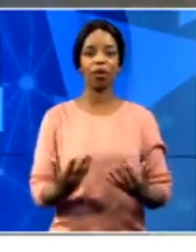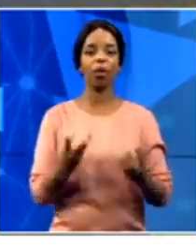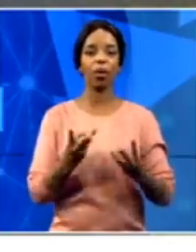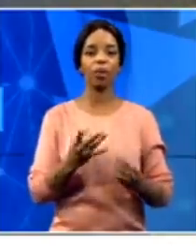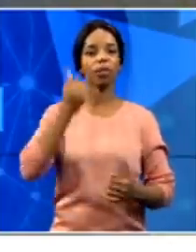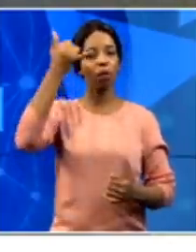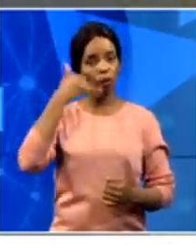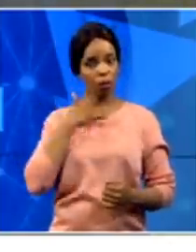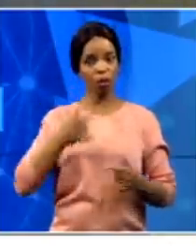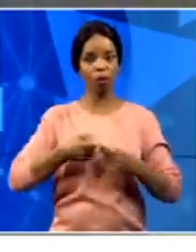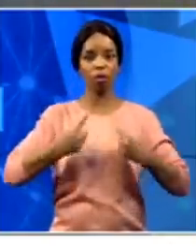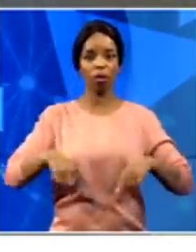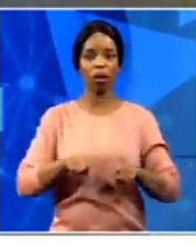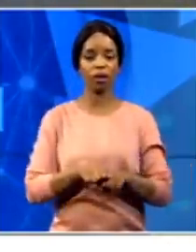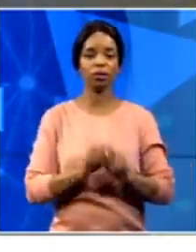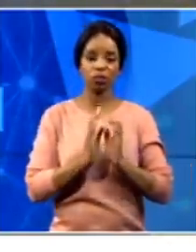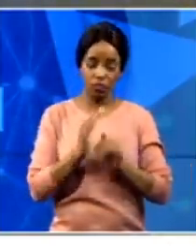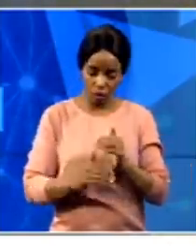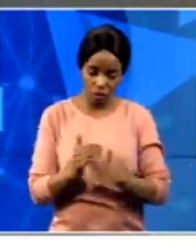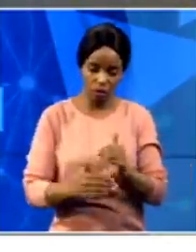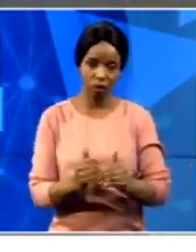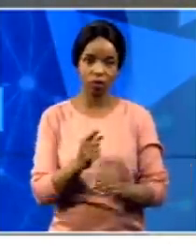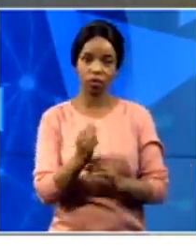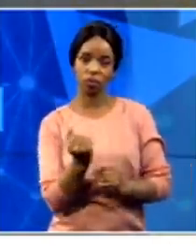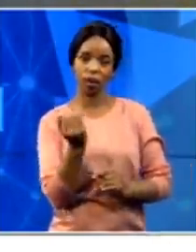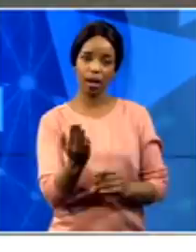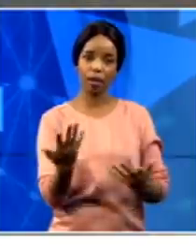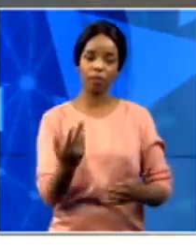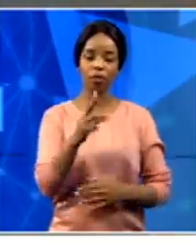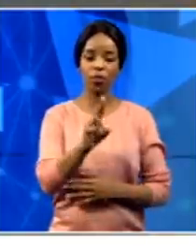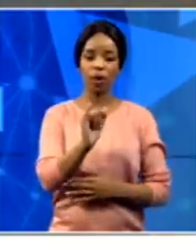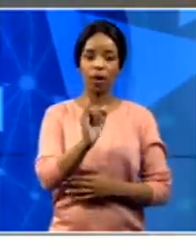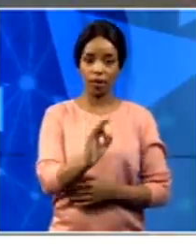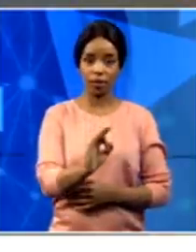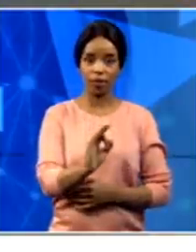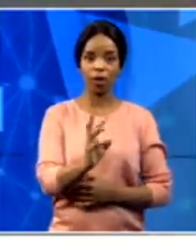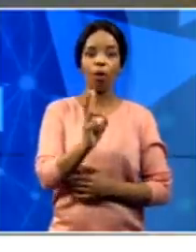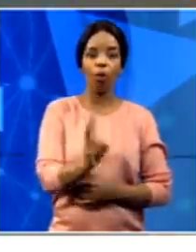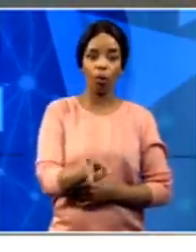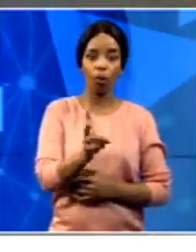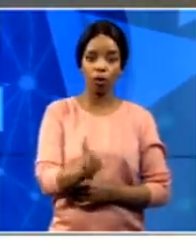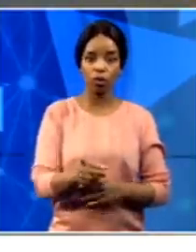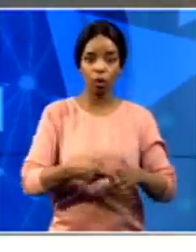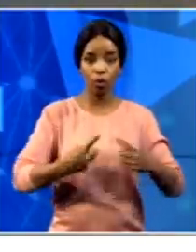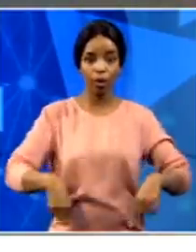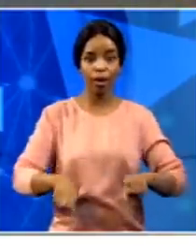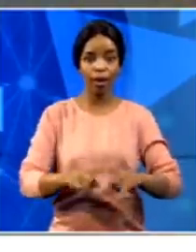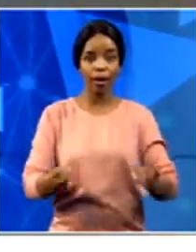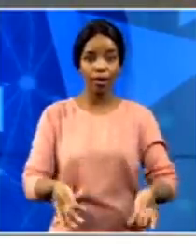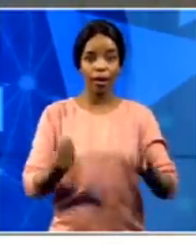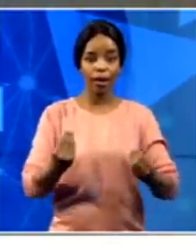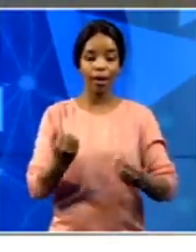a call, and we'll process their claim. And we are also receiving our claims online for people to